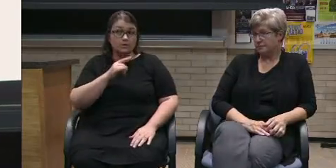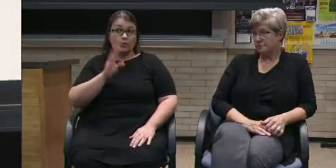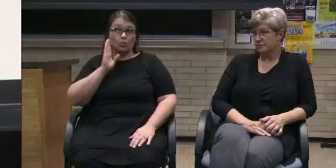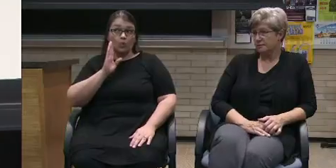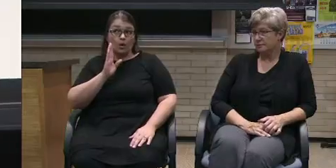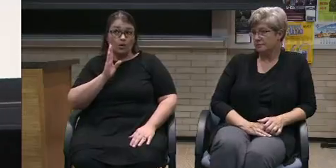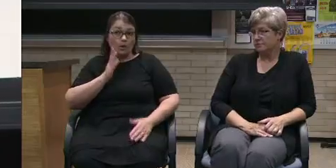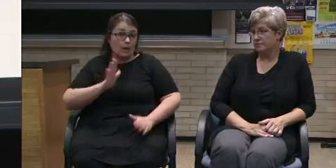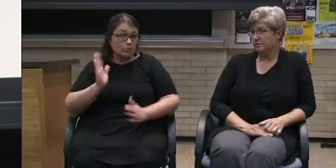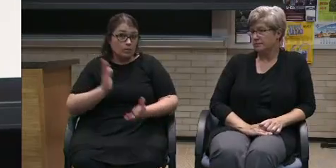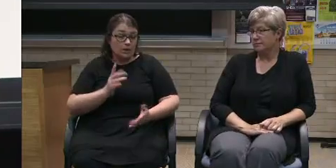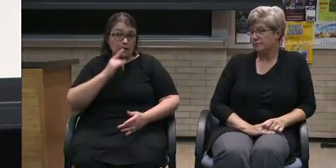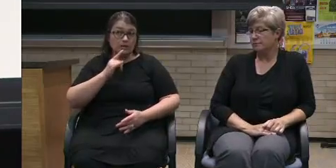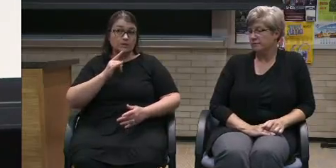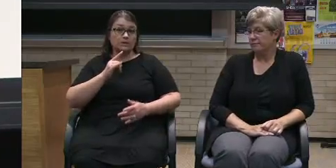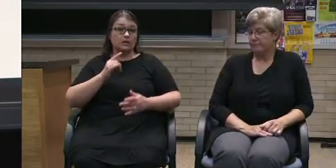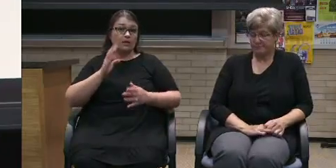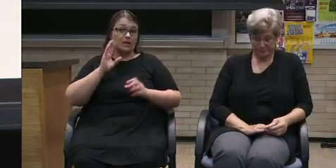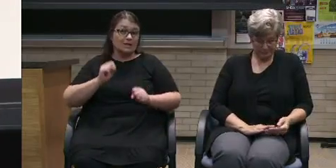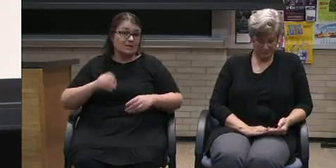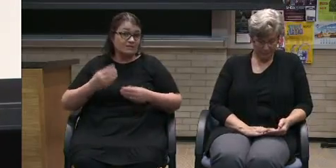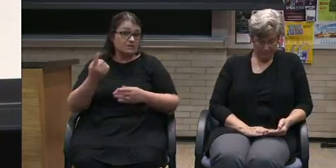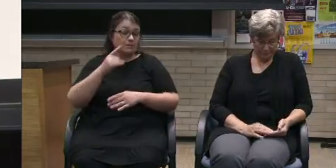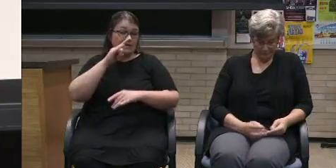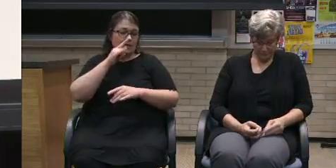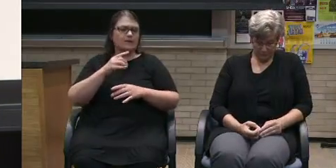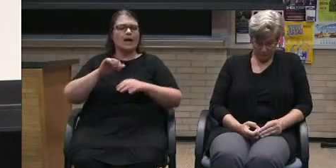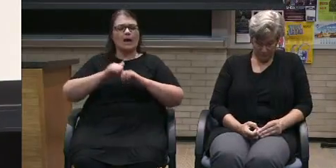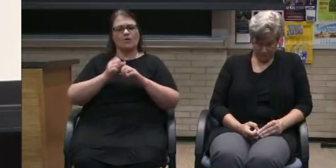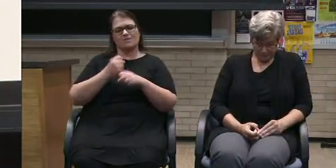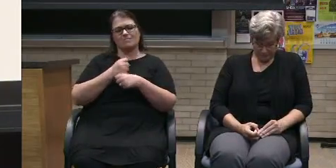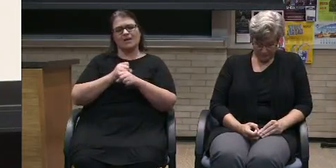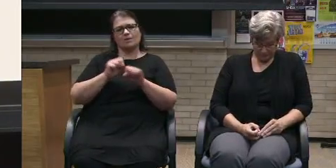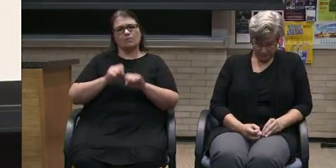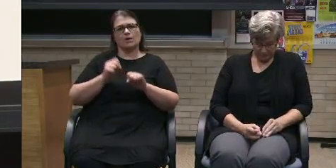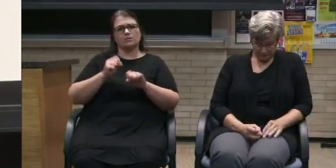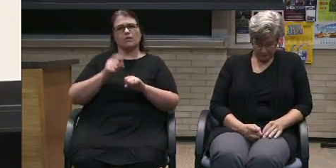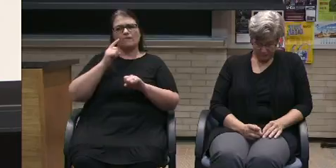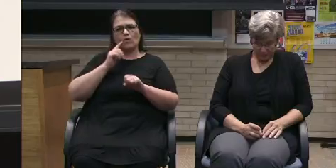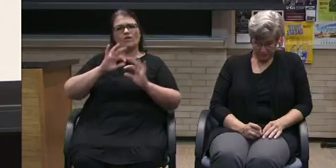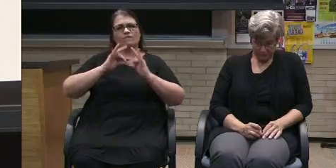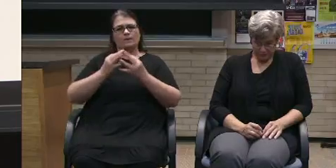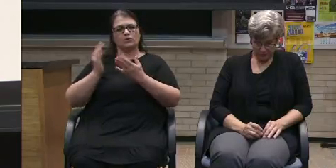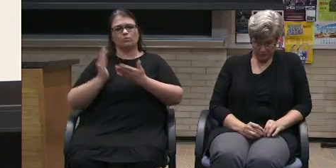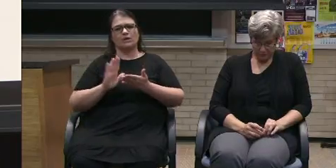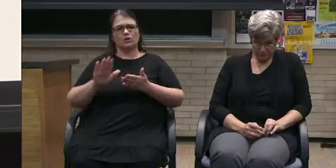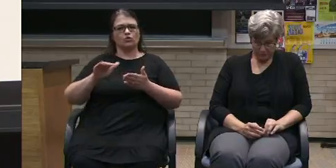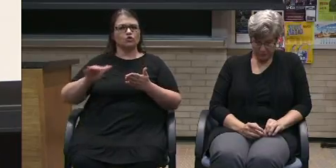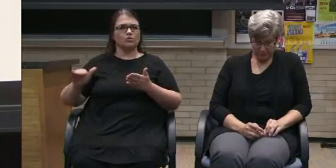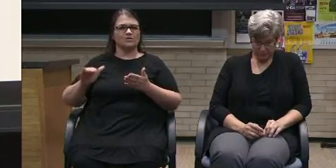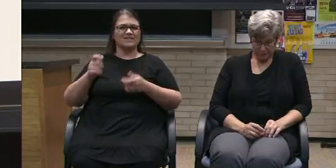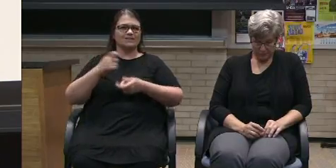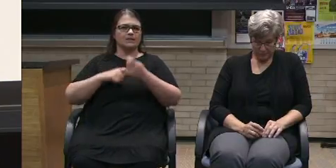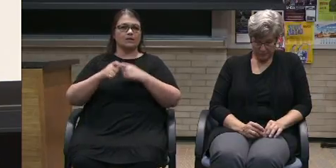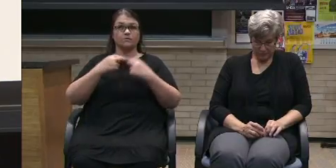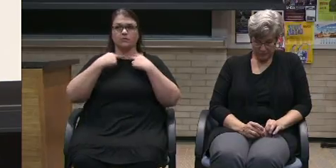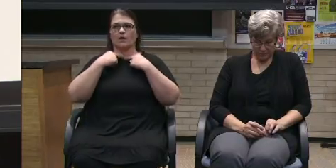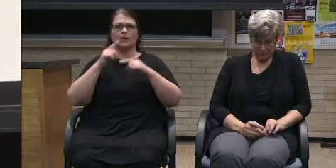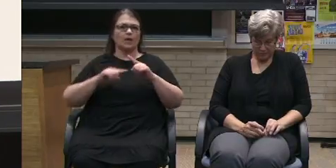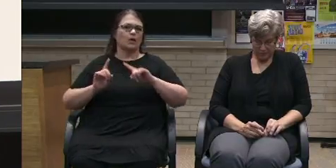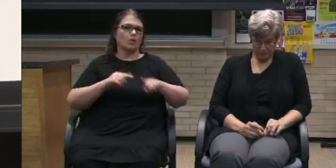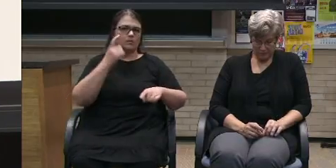some crayons? How can you make it possible to bring the children to such an event versus a barrier? Orientation